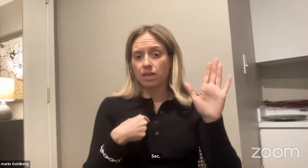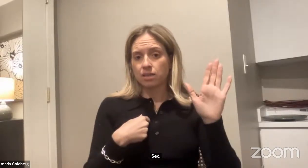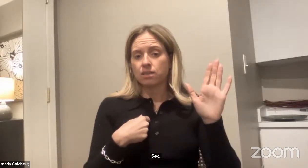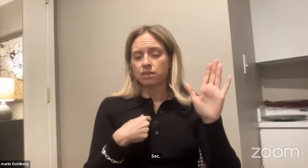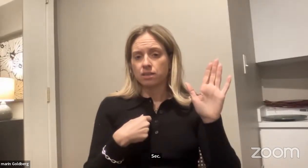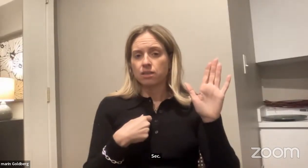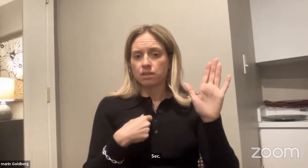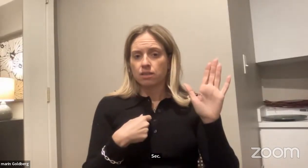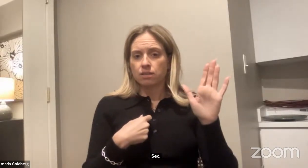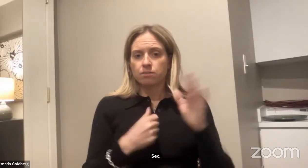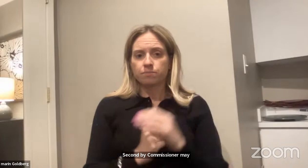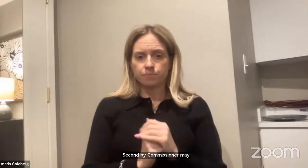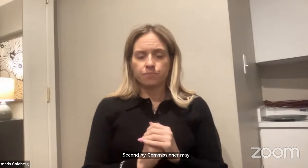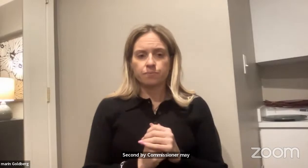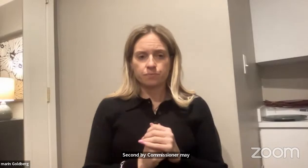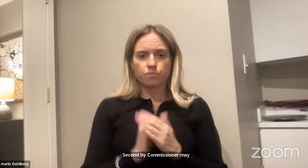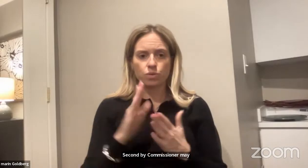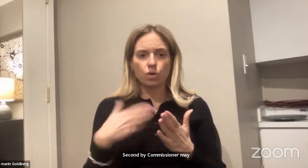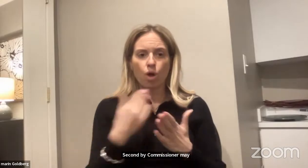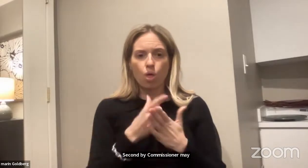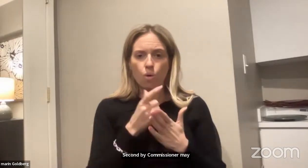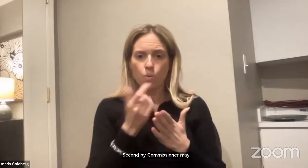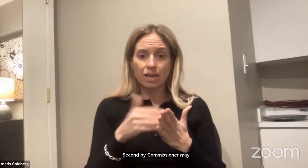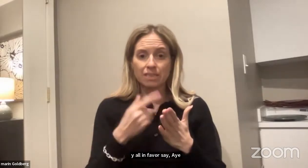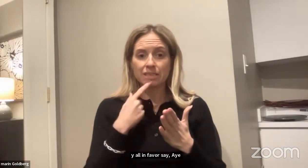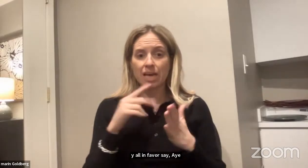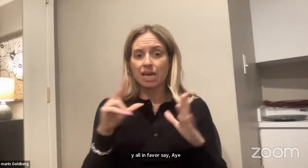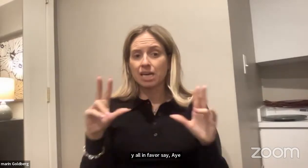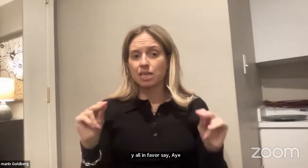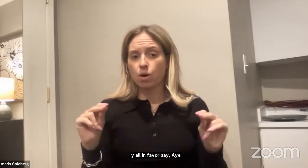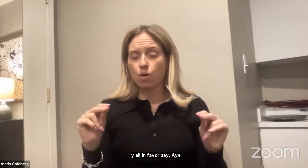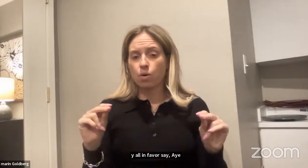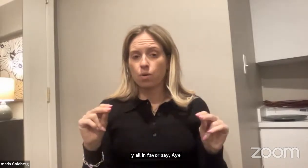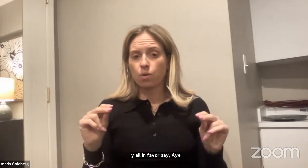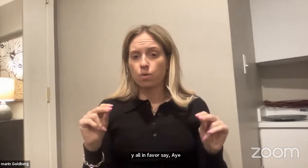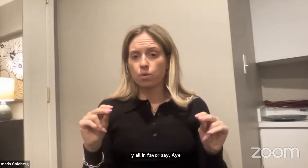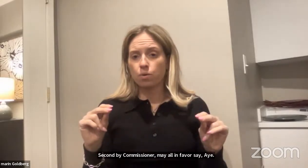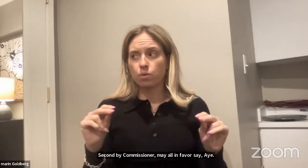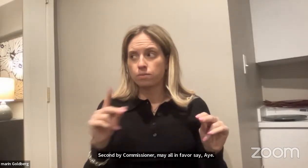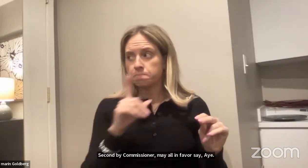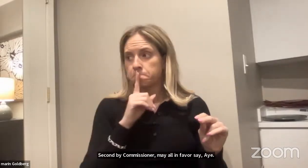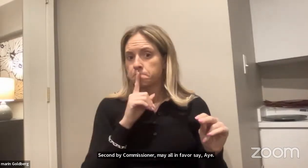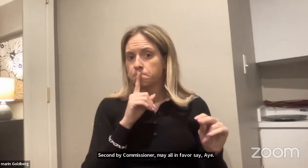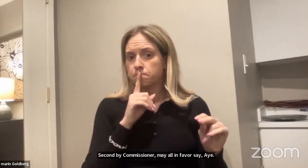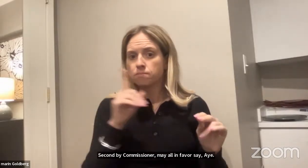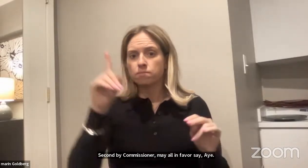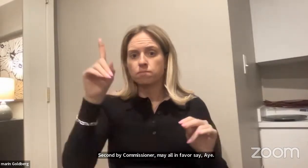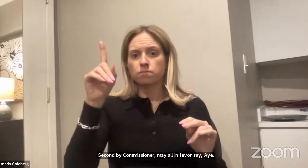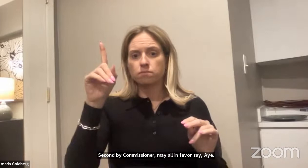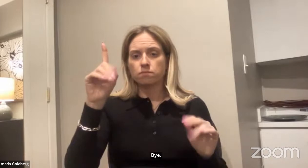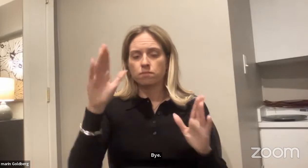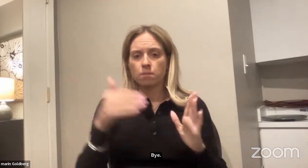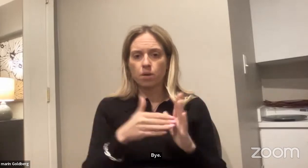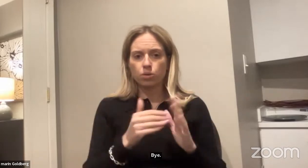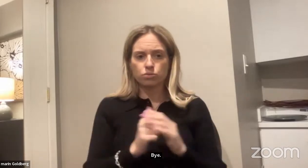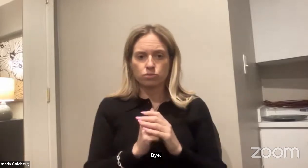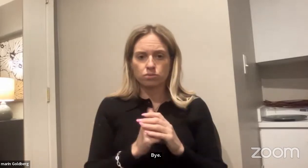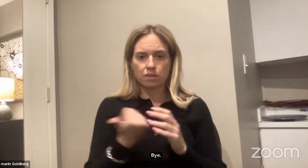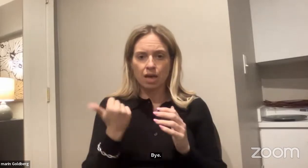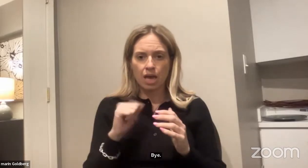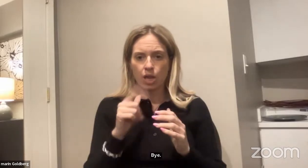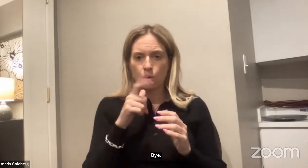Aye. Aye. All opposed, say nay or opposed. Opposed. Any